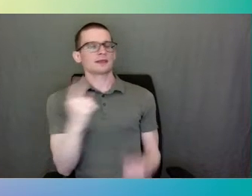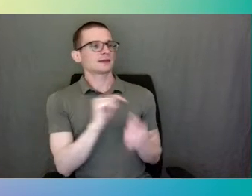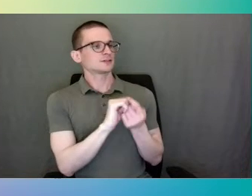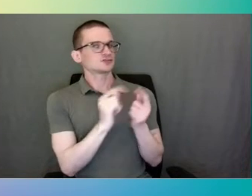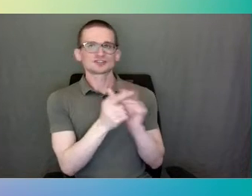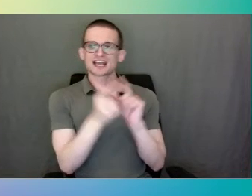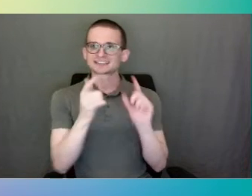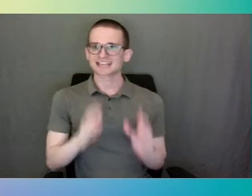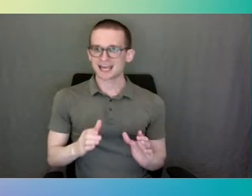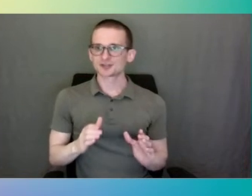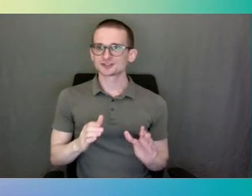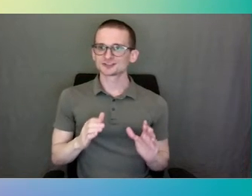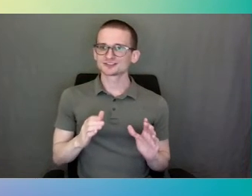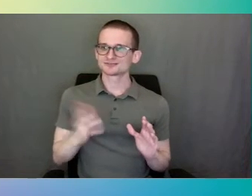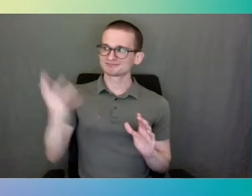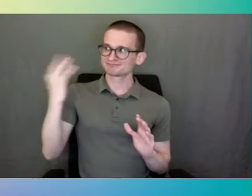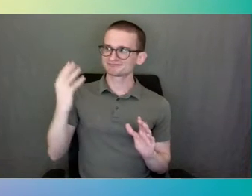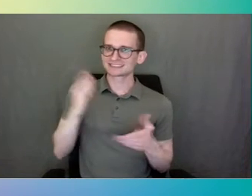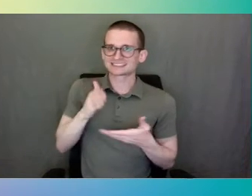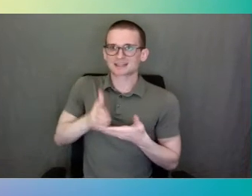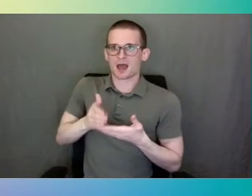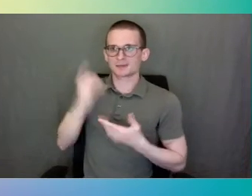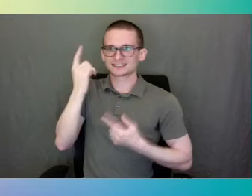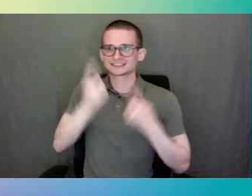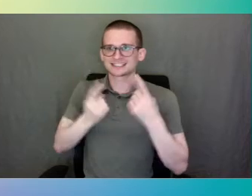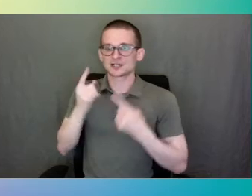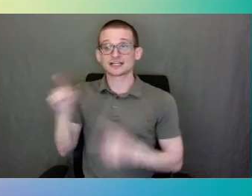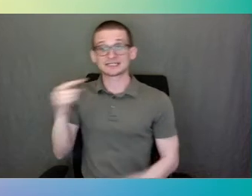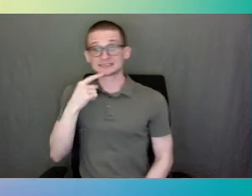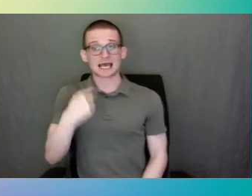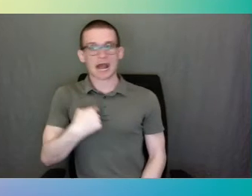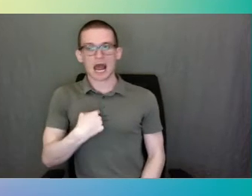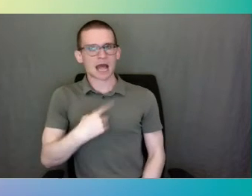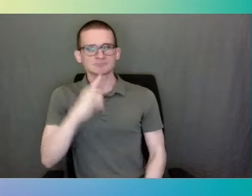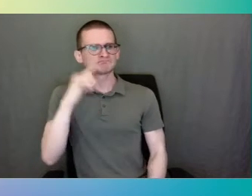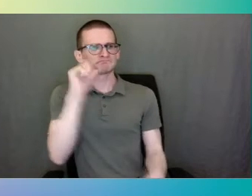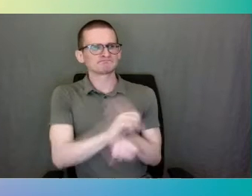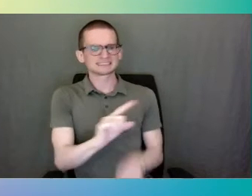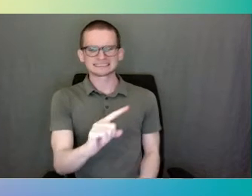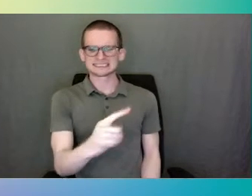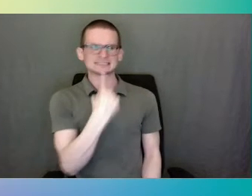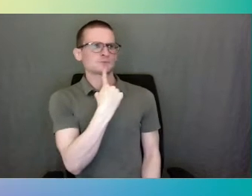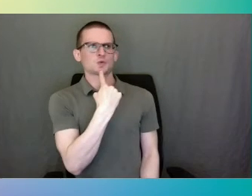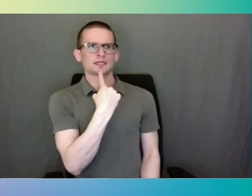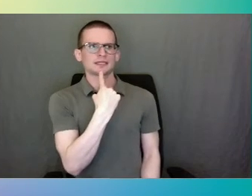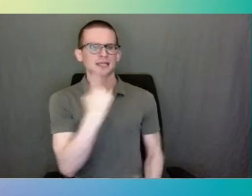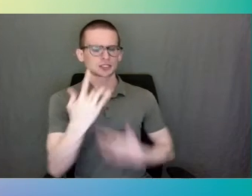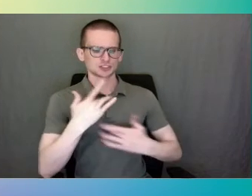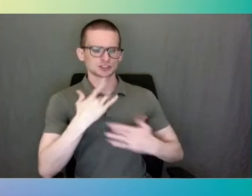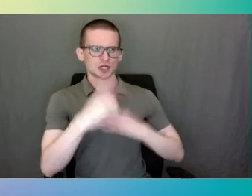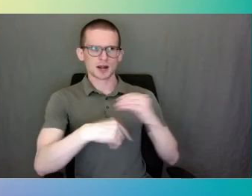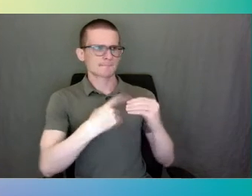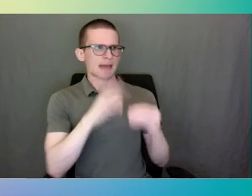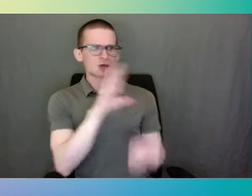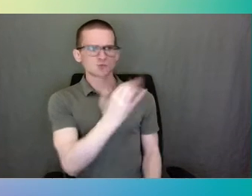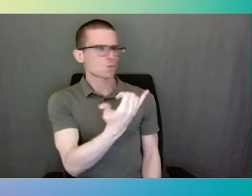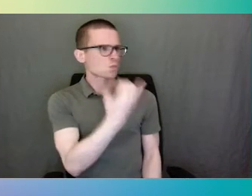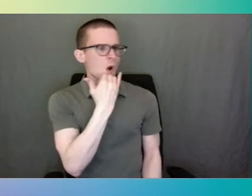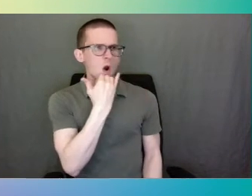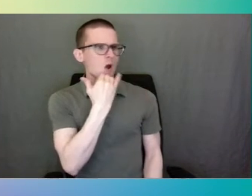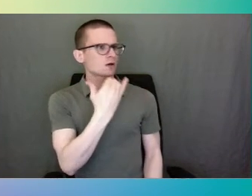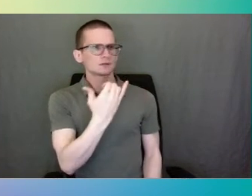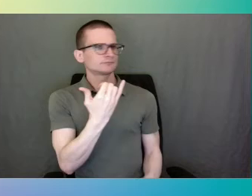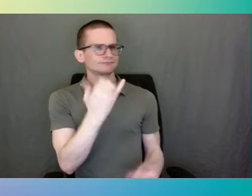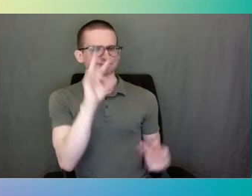to consider. He said, I am intensely disappointed and concerned about this faulty and misleading translation. And,